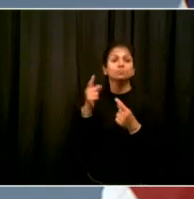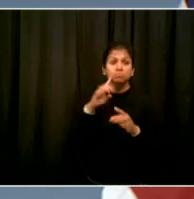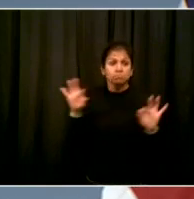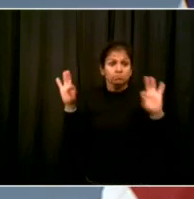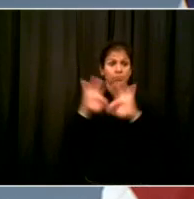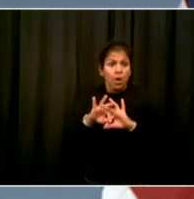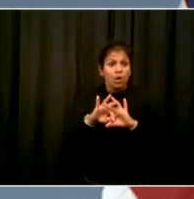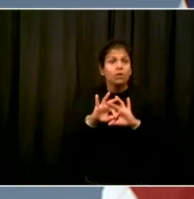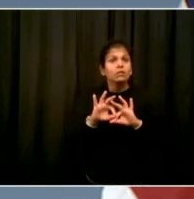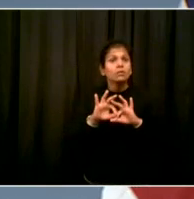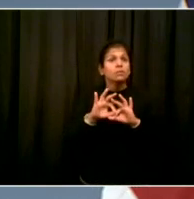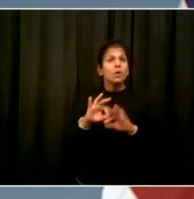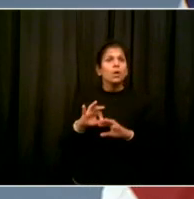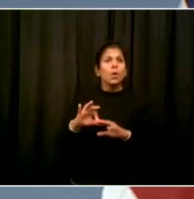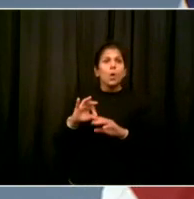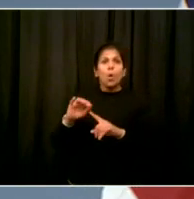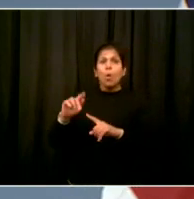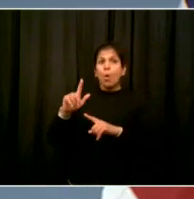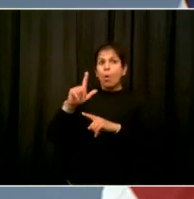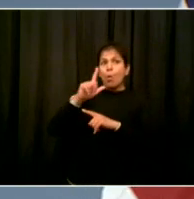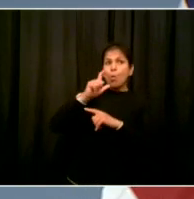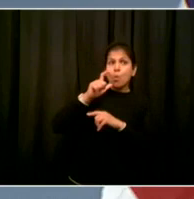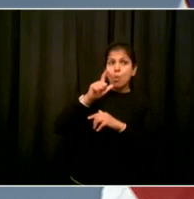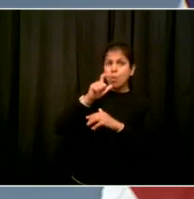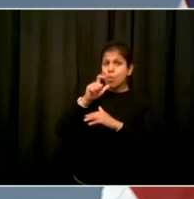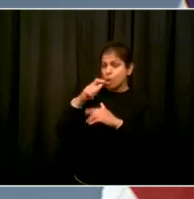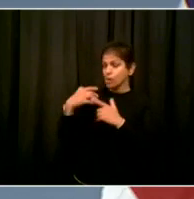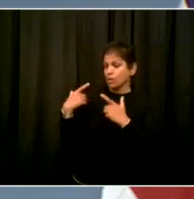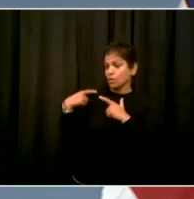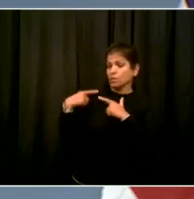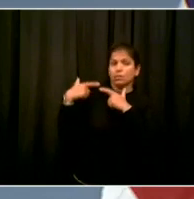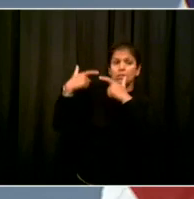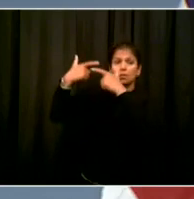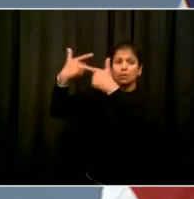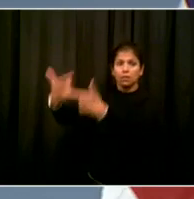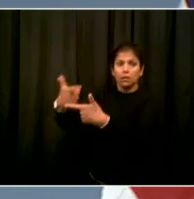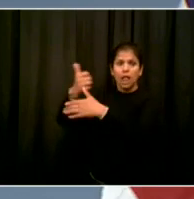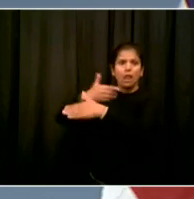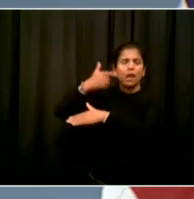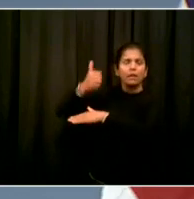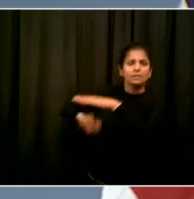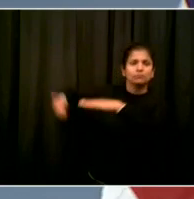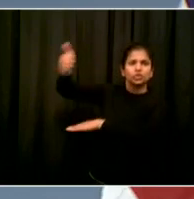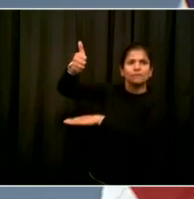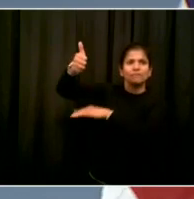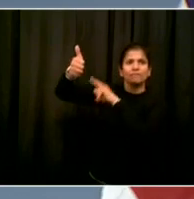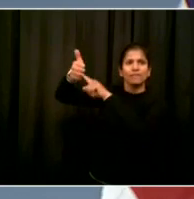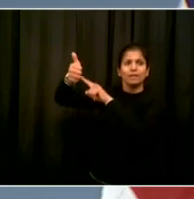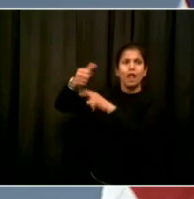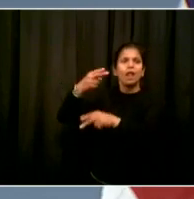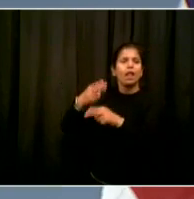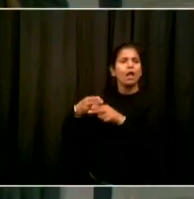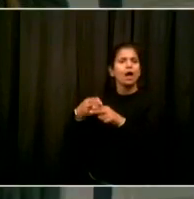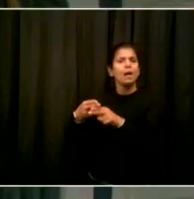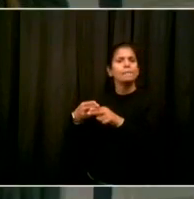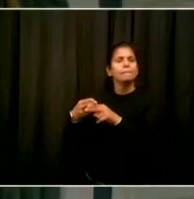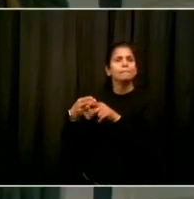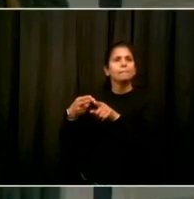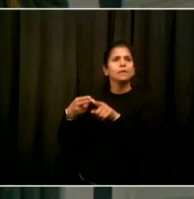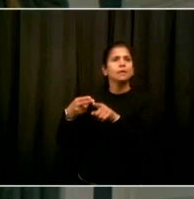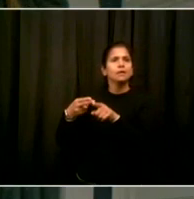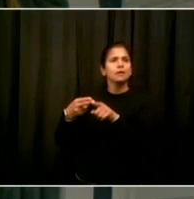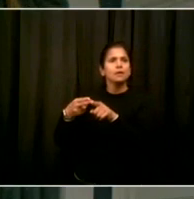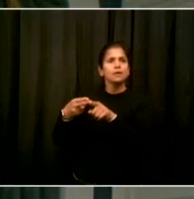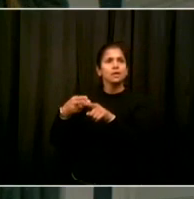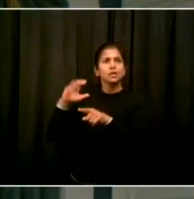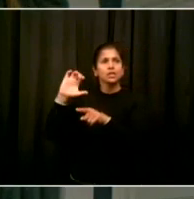for the largest police department in this country. As you can see, and probably the worst kept secret to my left is Chief Juanita Holmes.